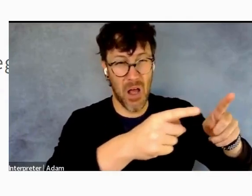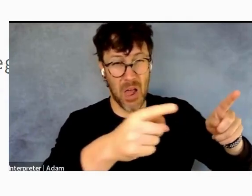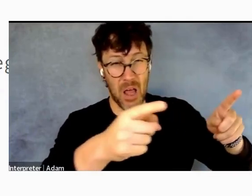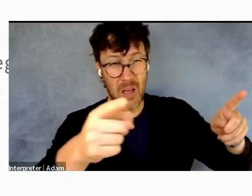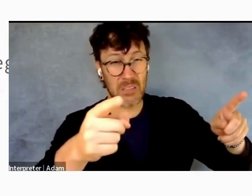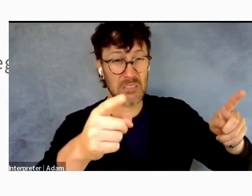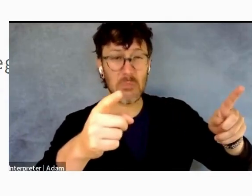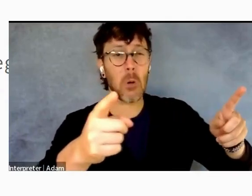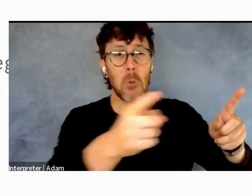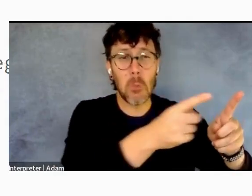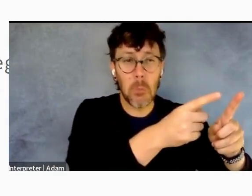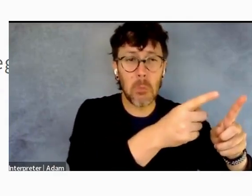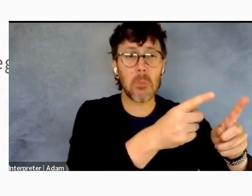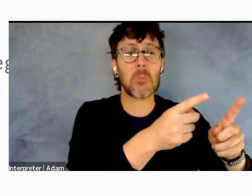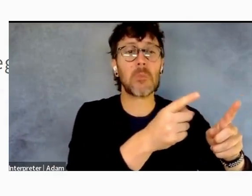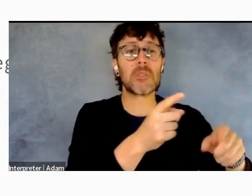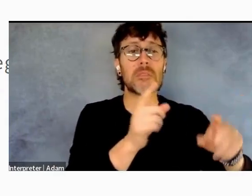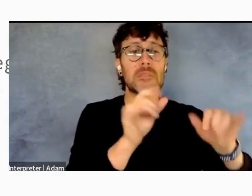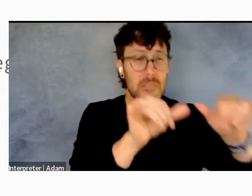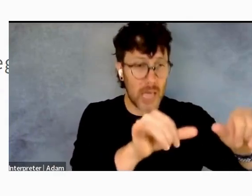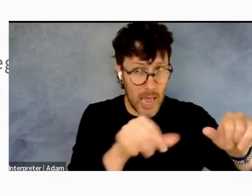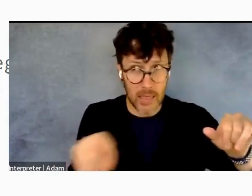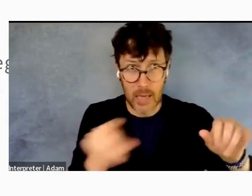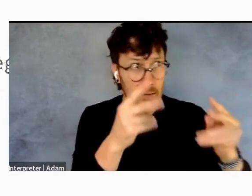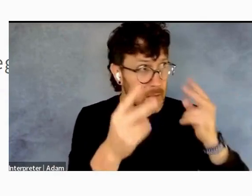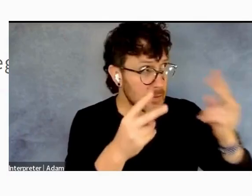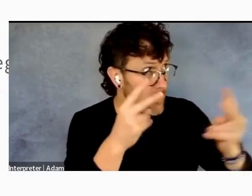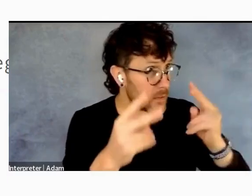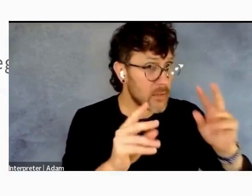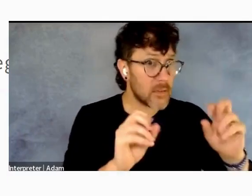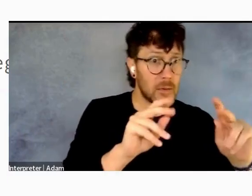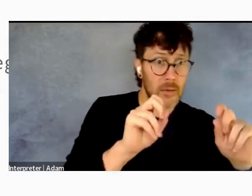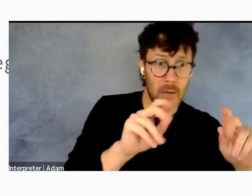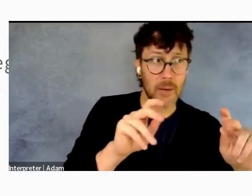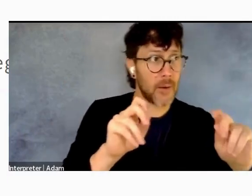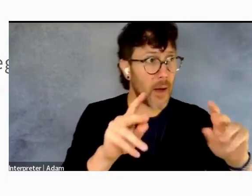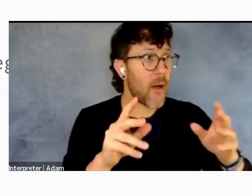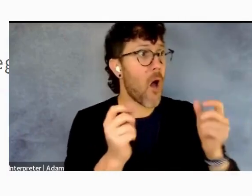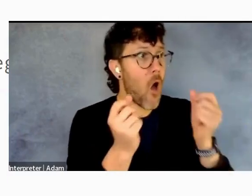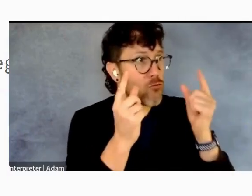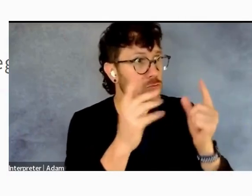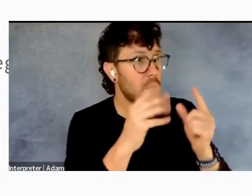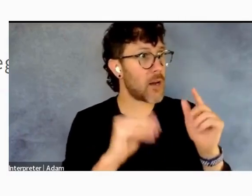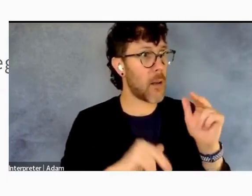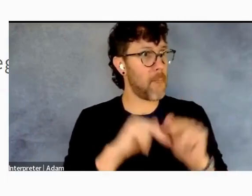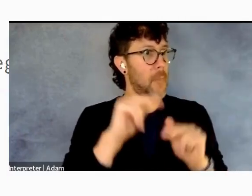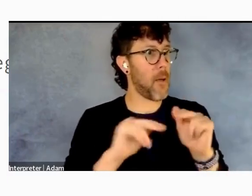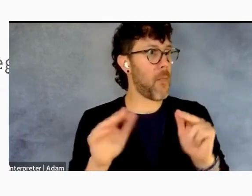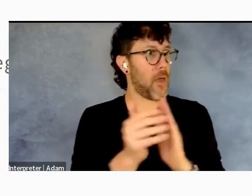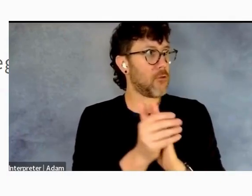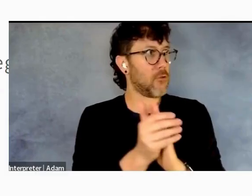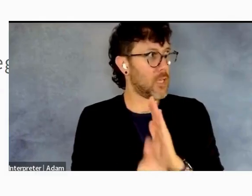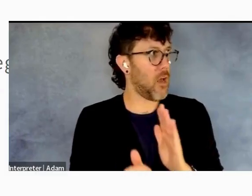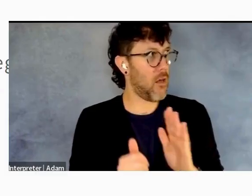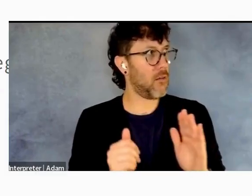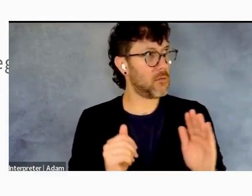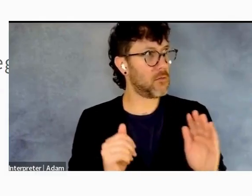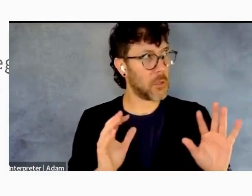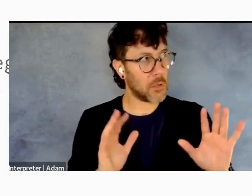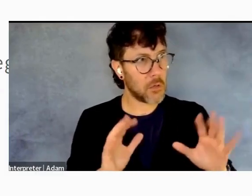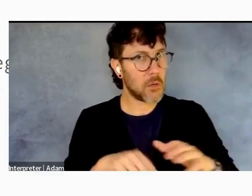really can understand and build up their skills to stay somewhere longer and